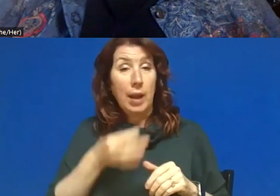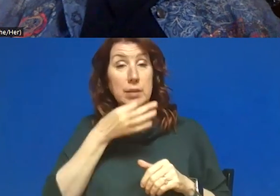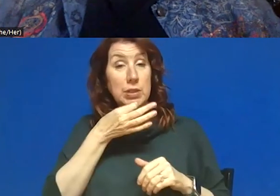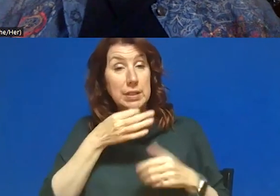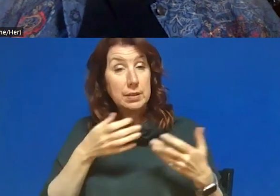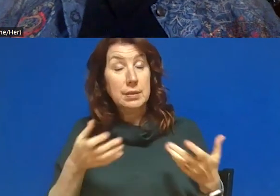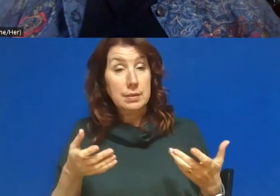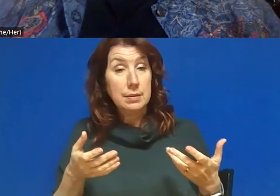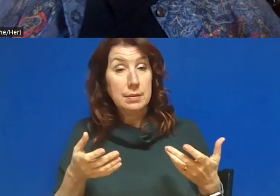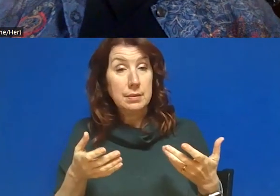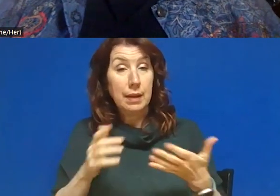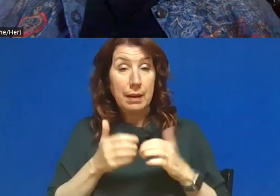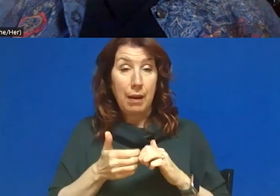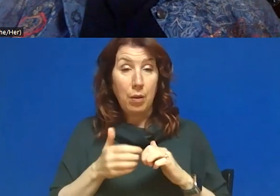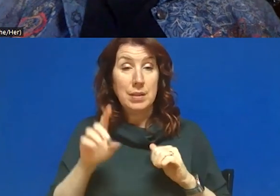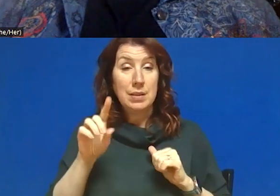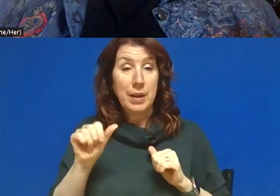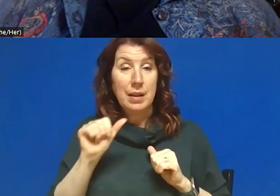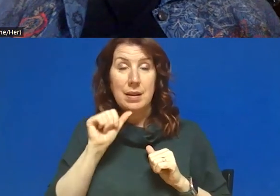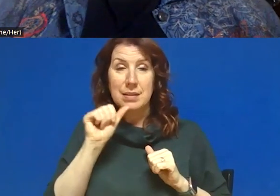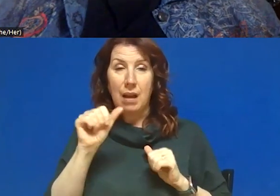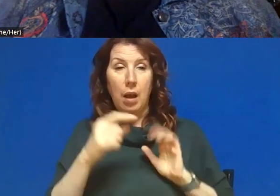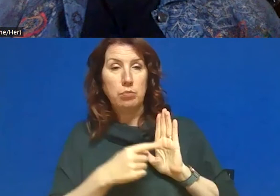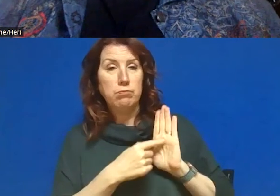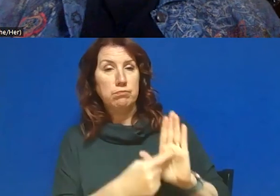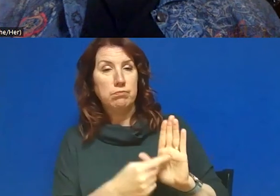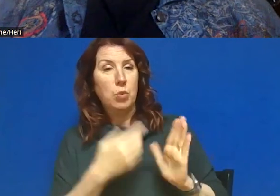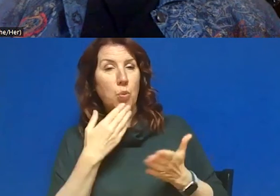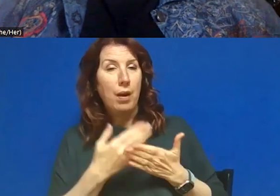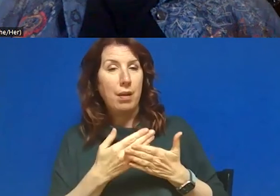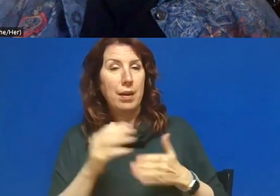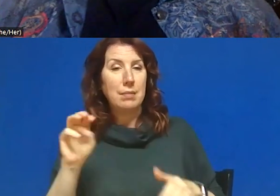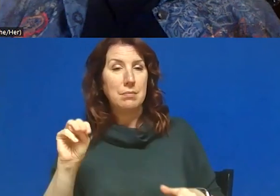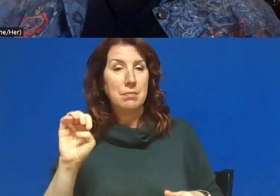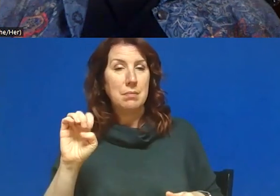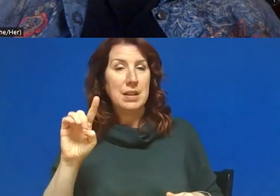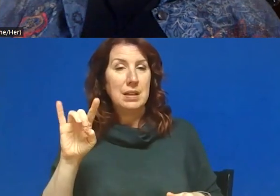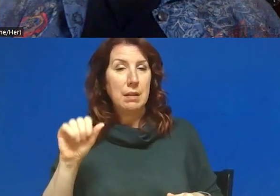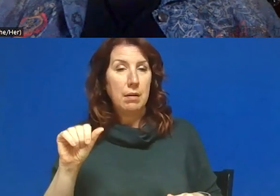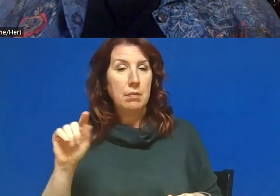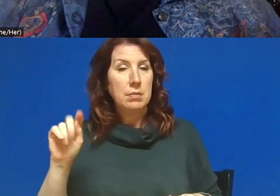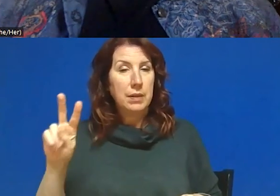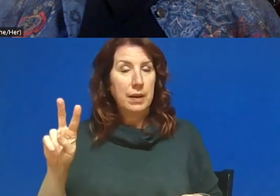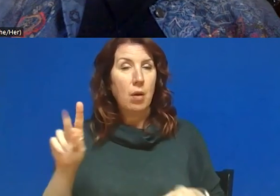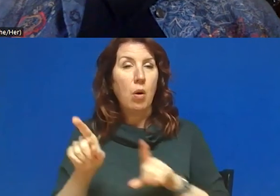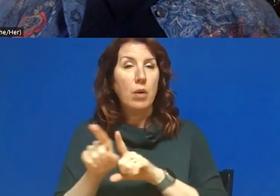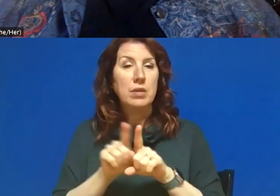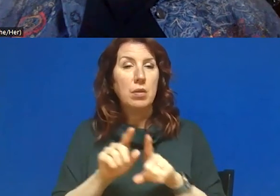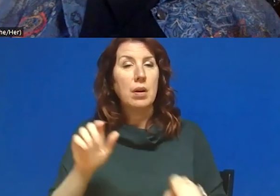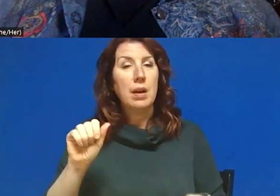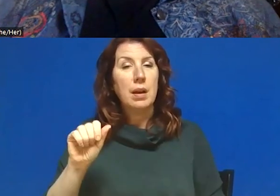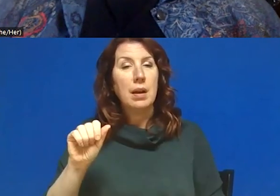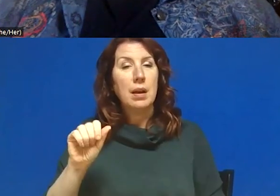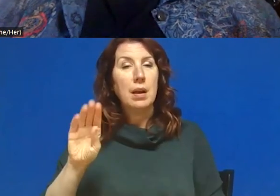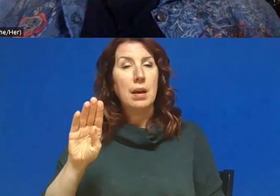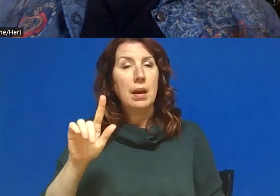how disability is not really portrayed well in the media and things like that. I also did ableds are weird, and because non-disabled